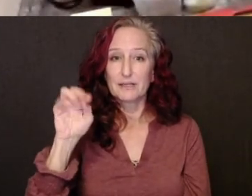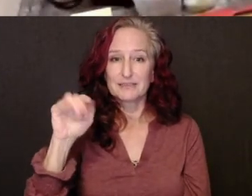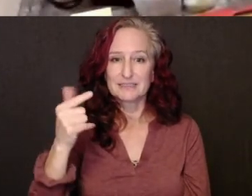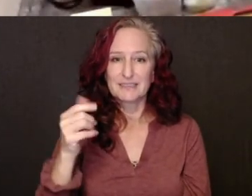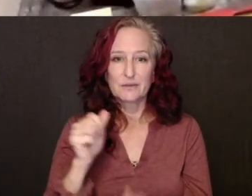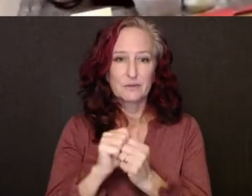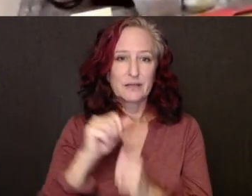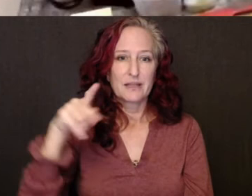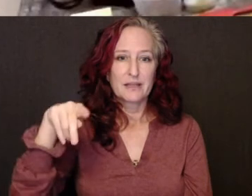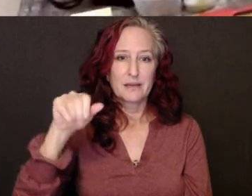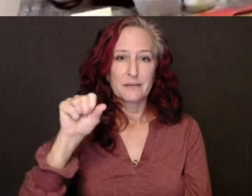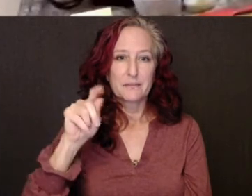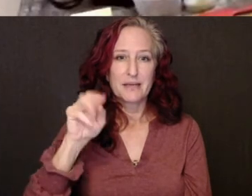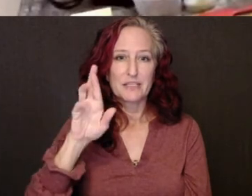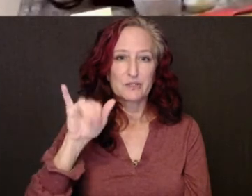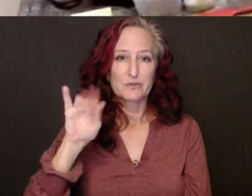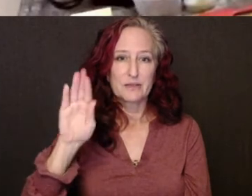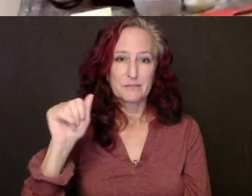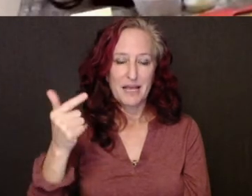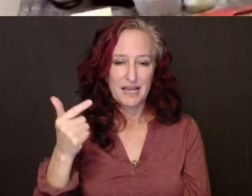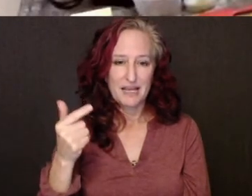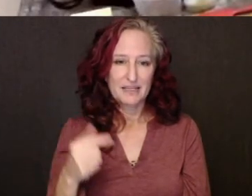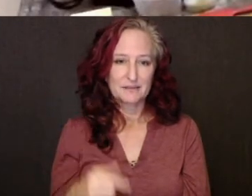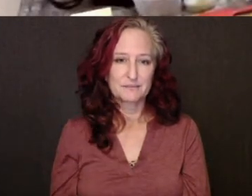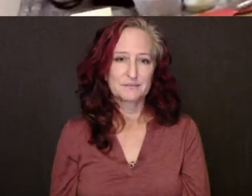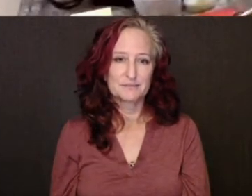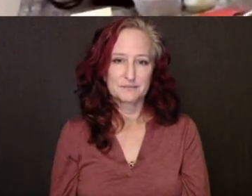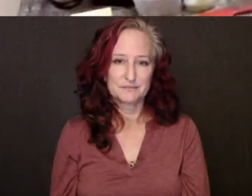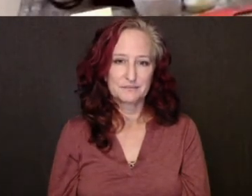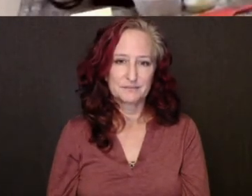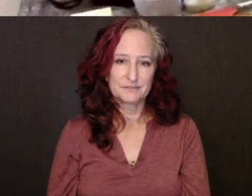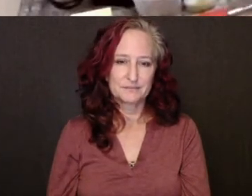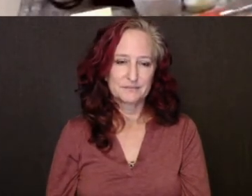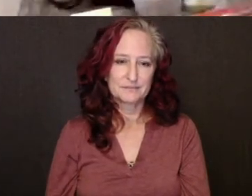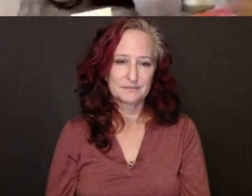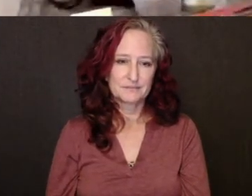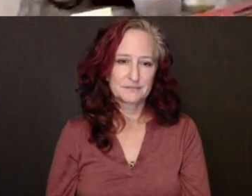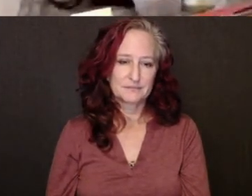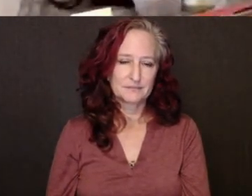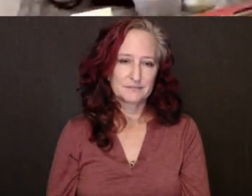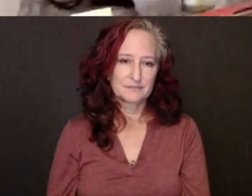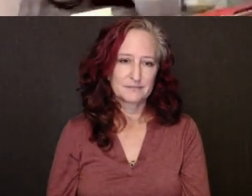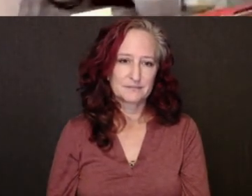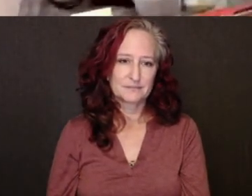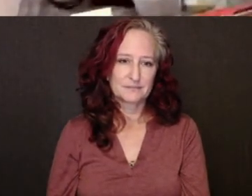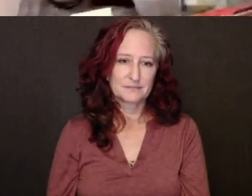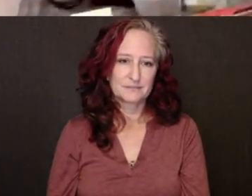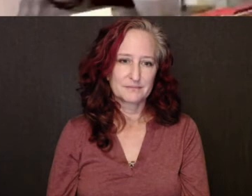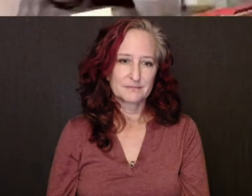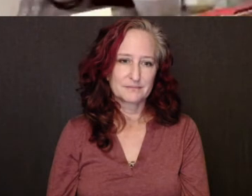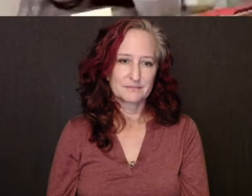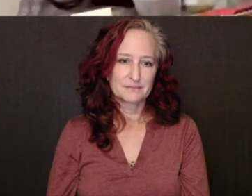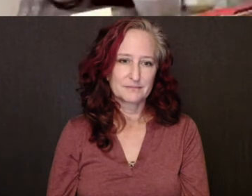down, mostly, so you have that little hole there. And then you will take